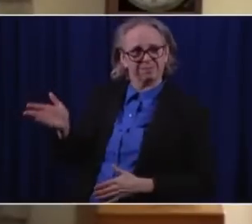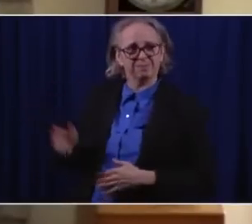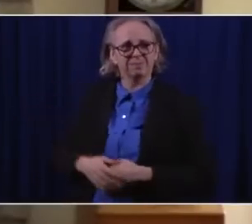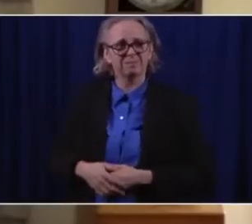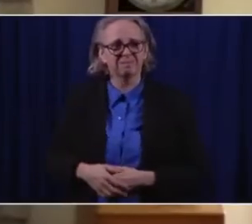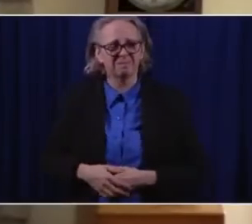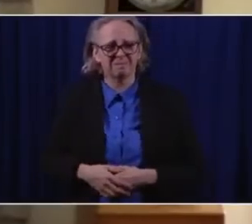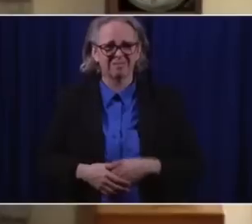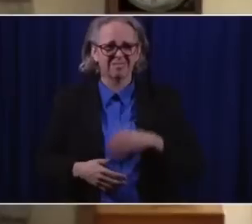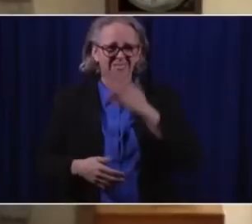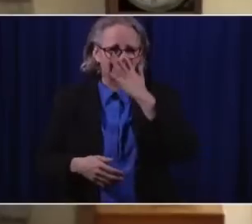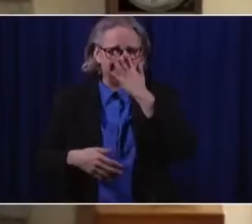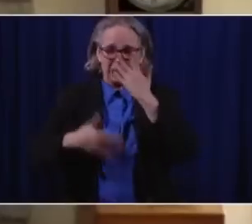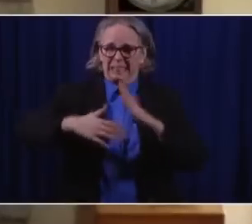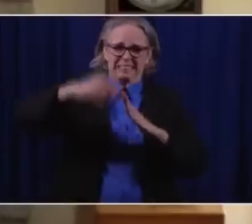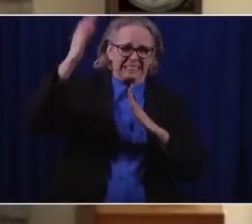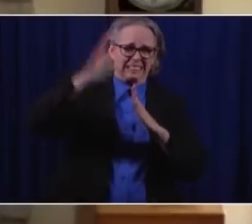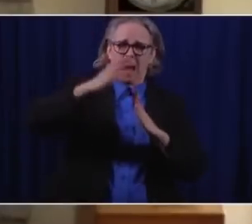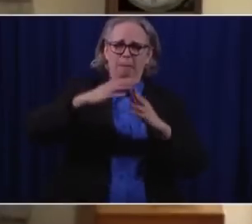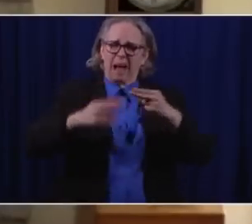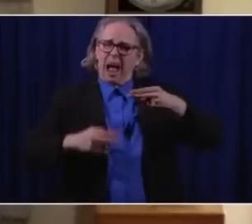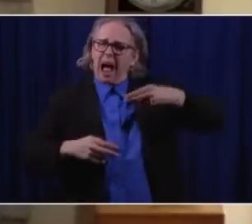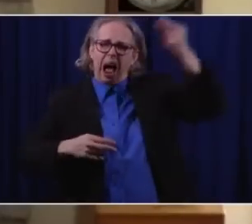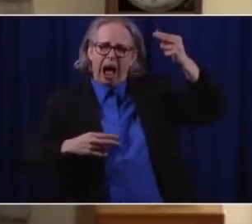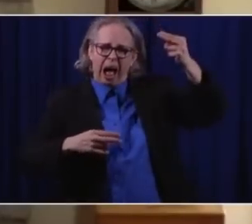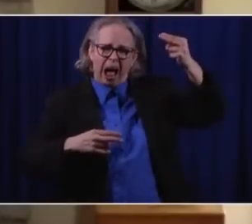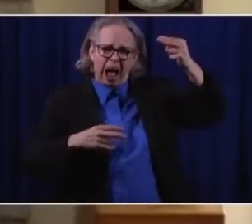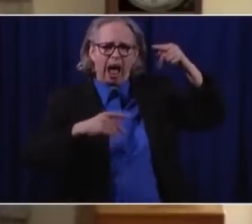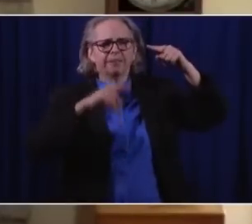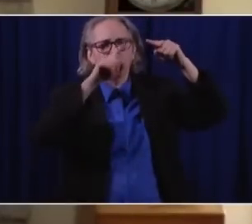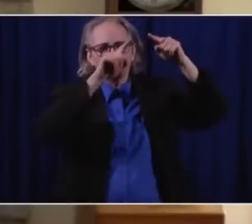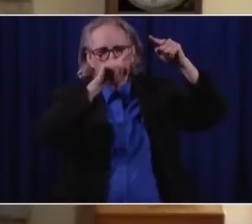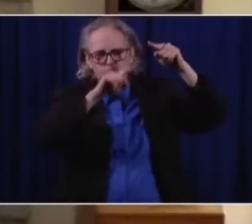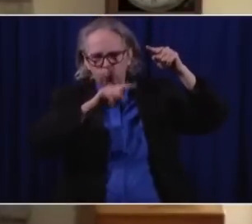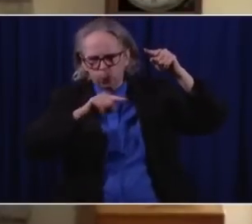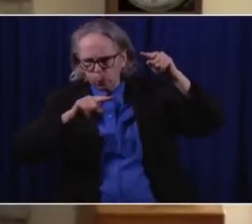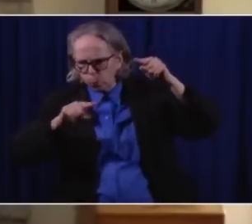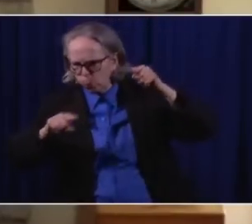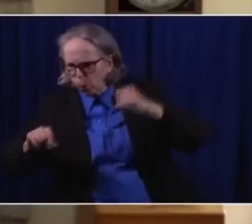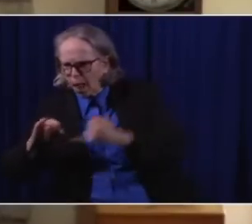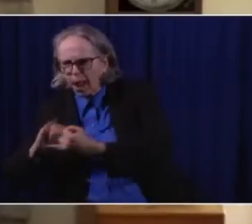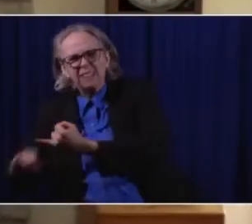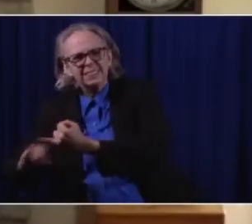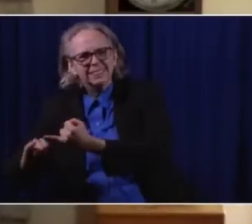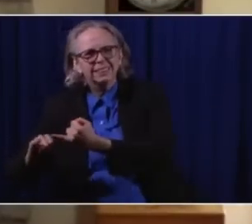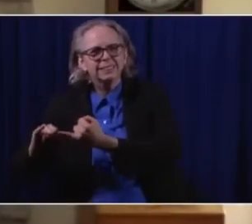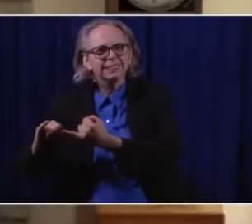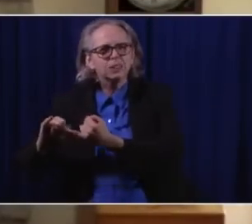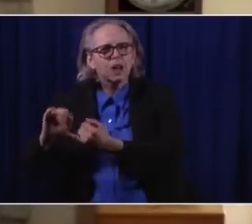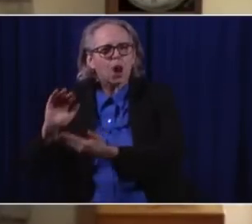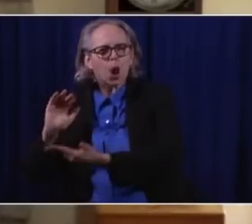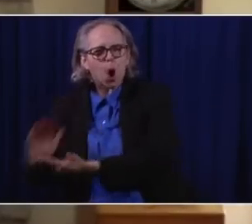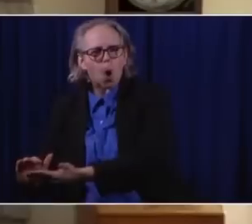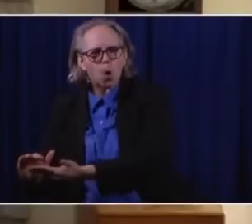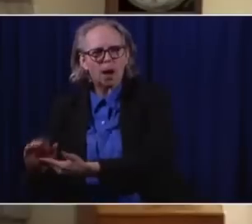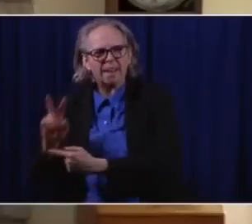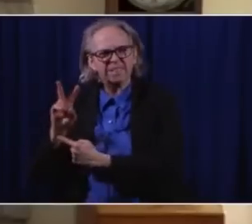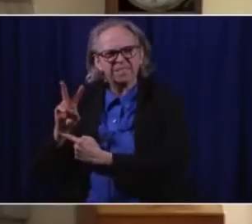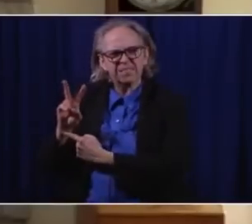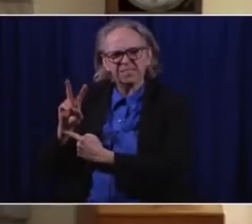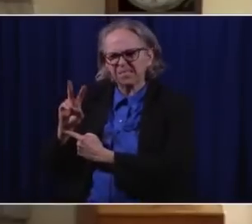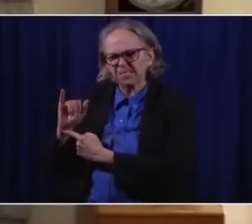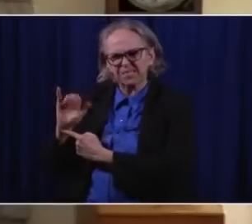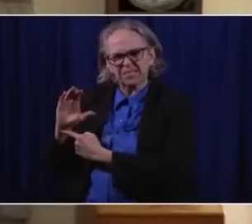to that in a minute, down. Our last county is Vinton County. But even in Vinton County, our 88th highest